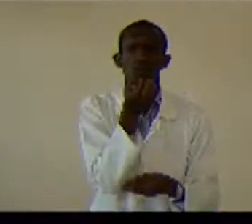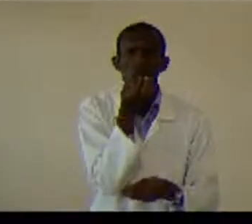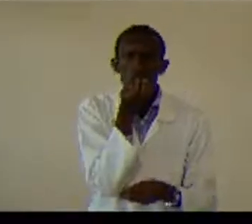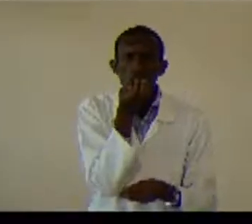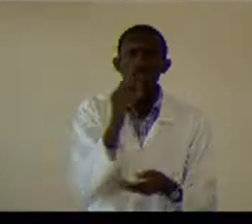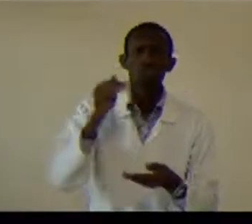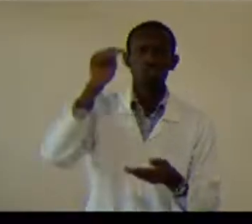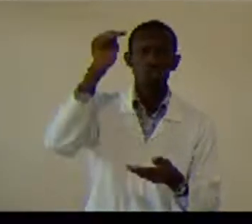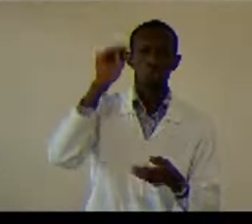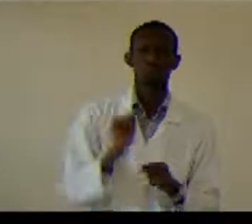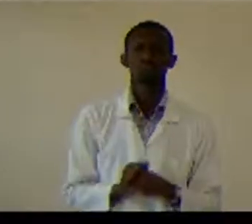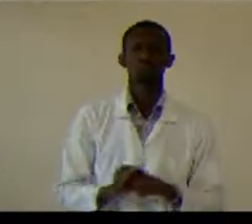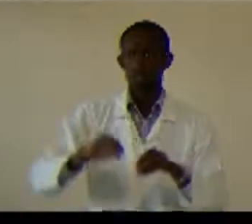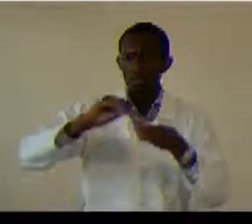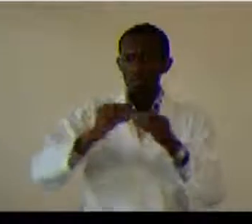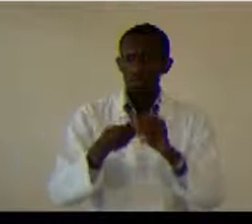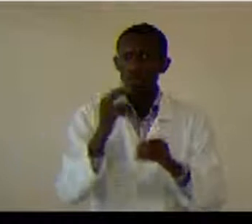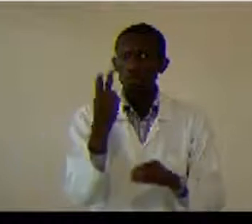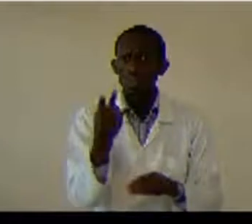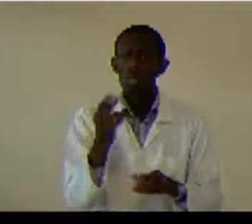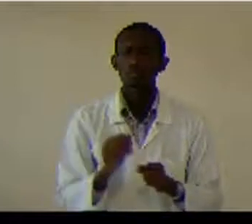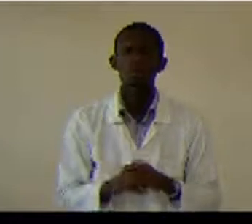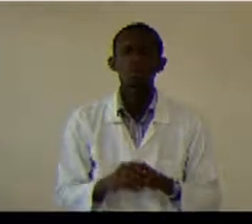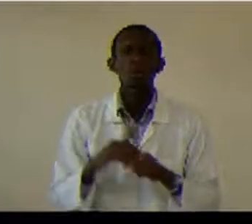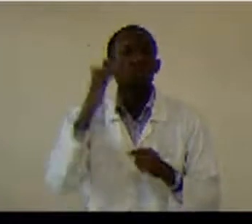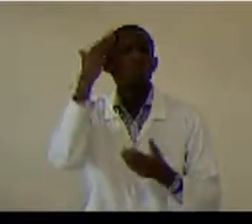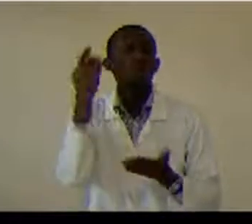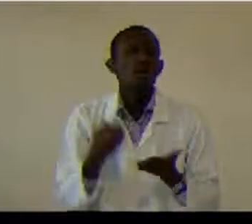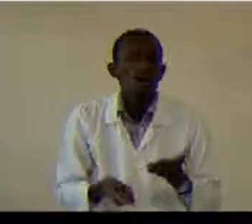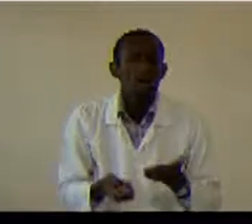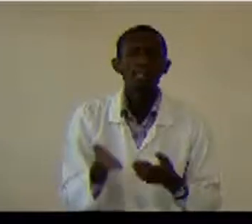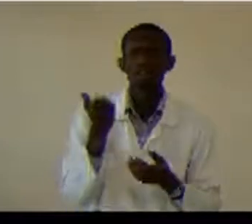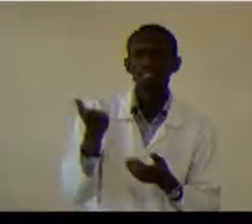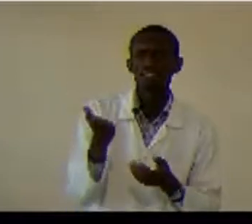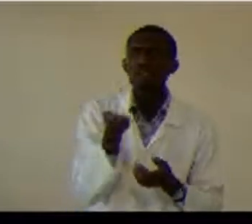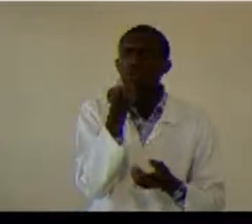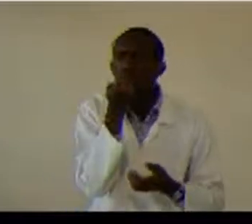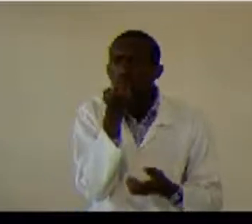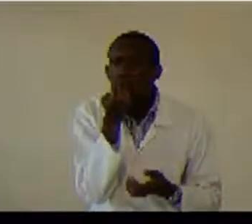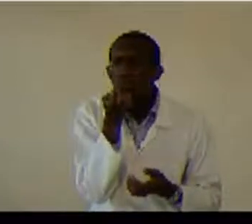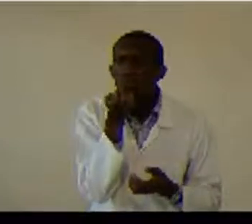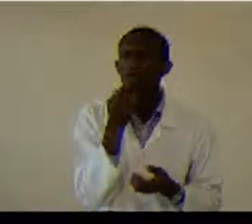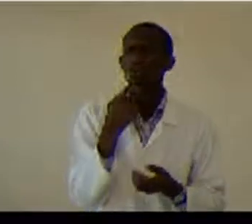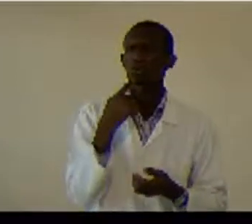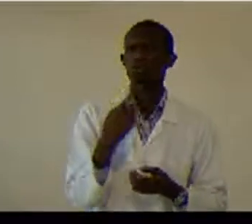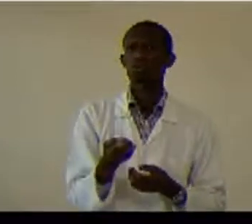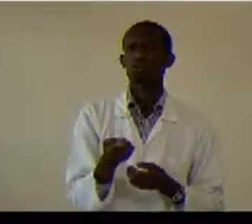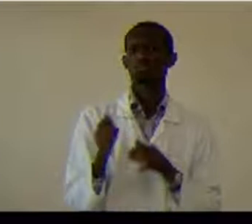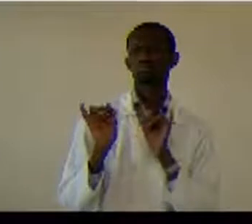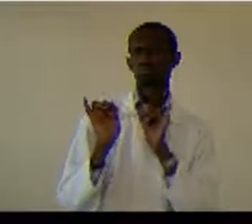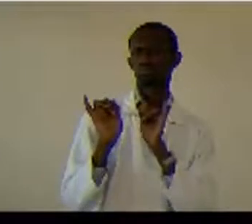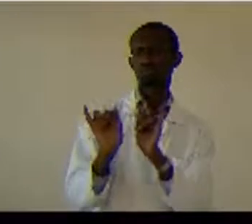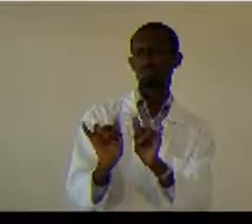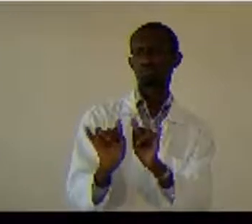2, why does the temperature of a substance remain constant? Okay, I'm going to note down